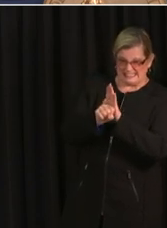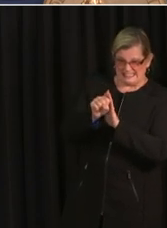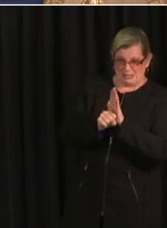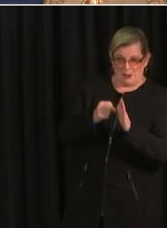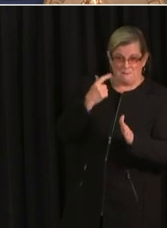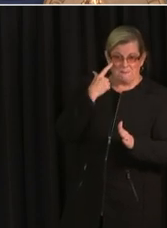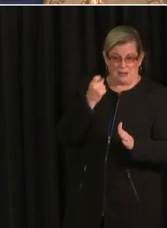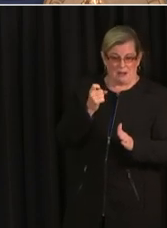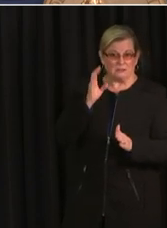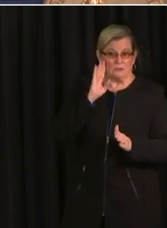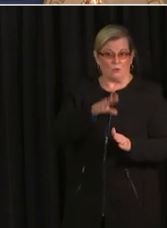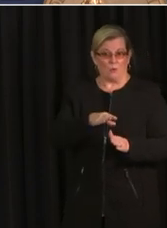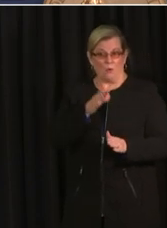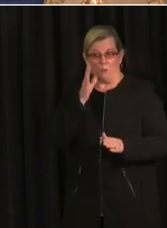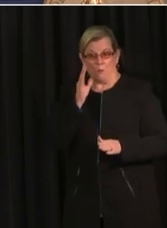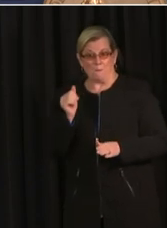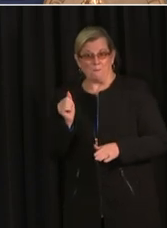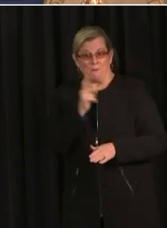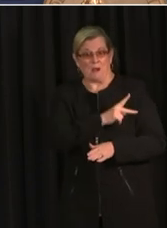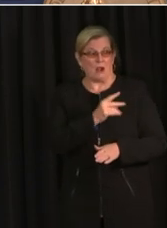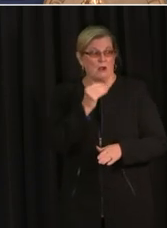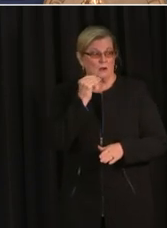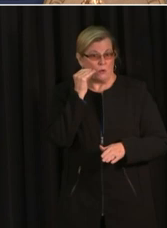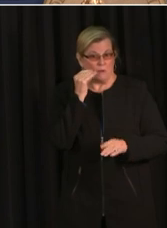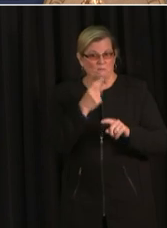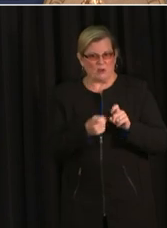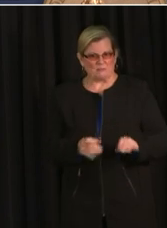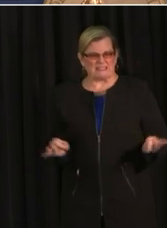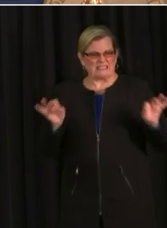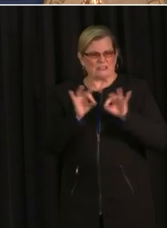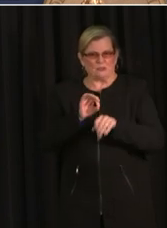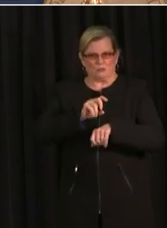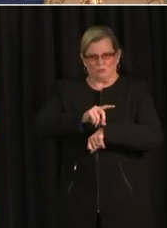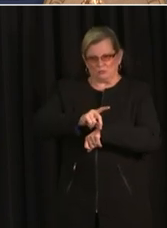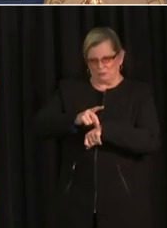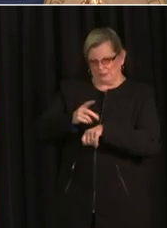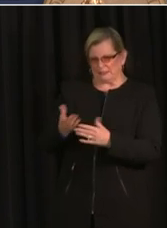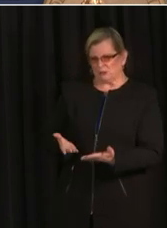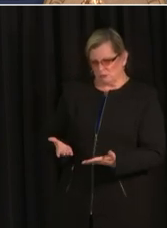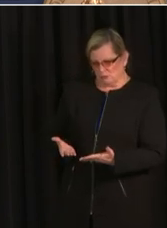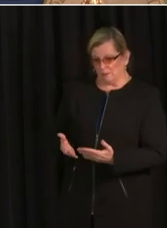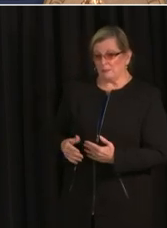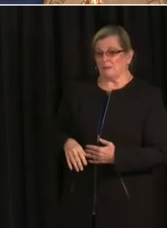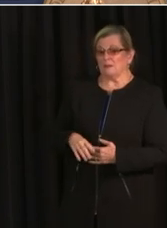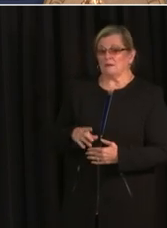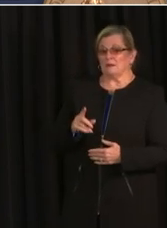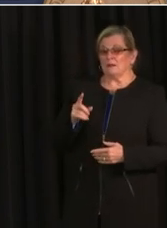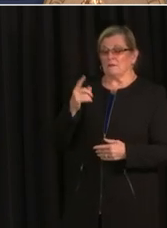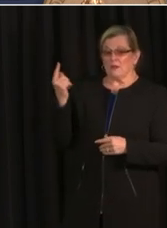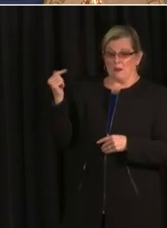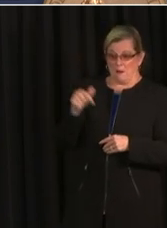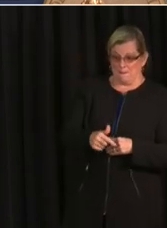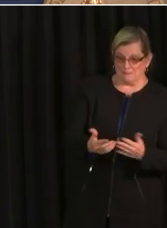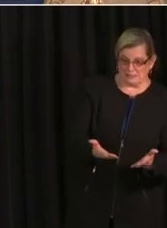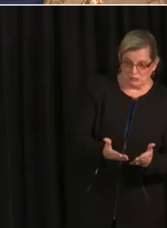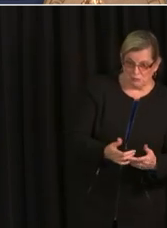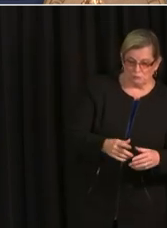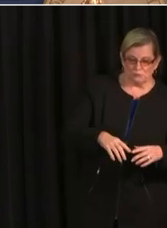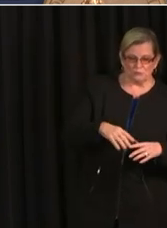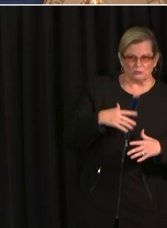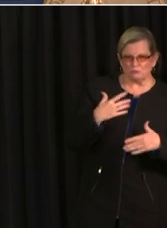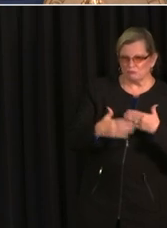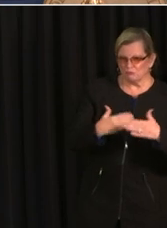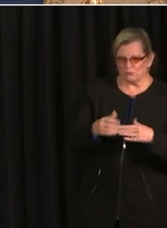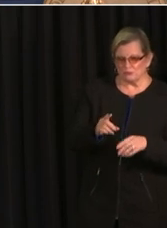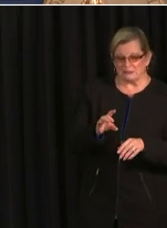returning home after performing an essential duty, or because they are coming here to perform an essential